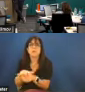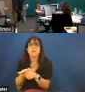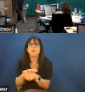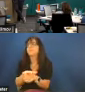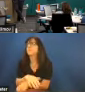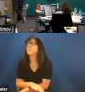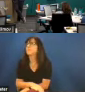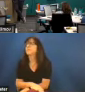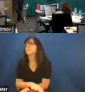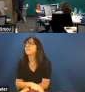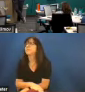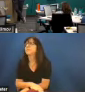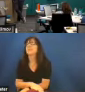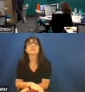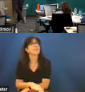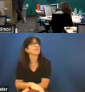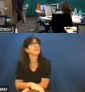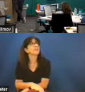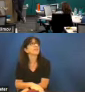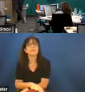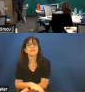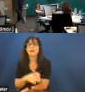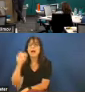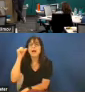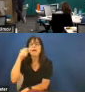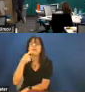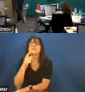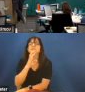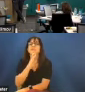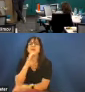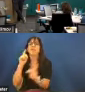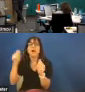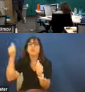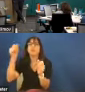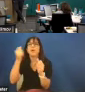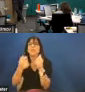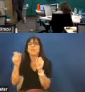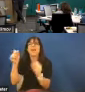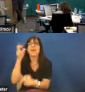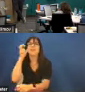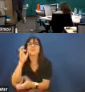Awesome. Welcome, Tyler. Oh, and please speak louder so they can hear you.